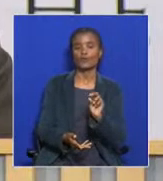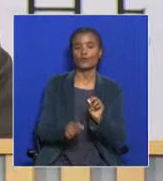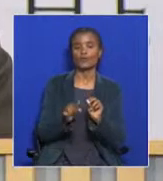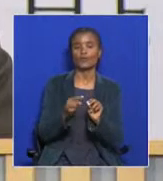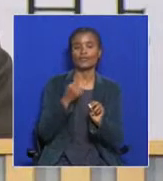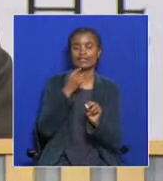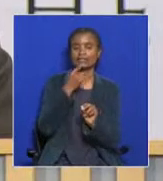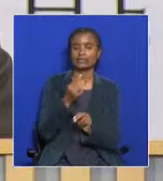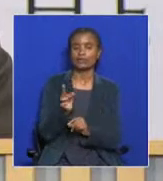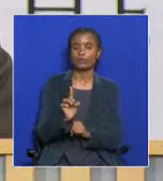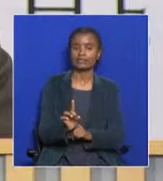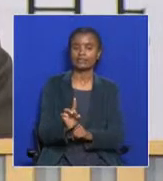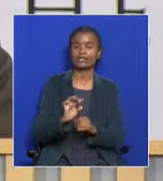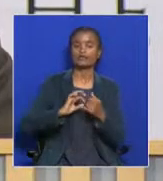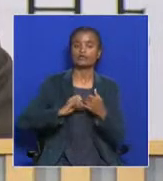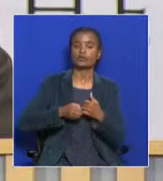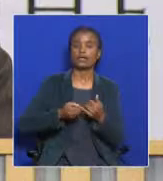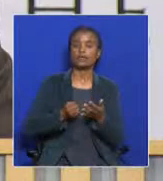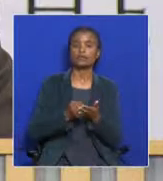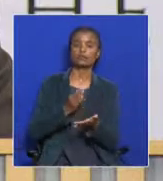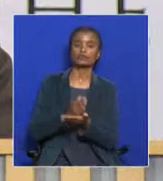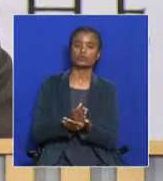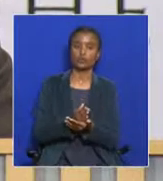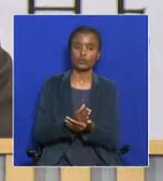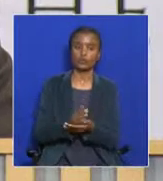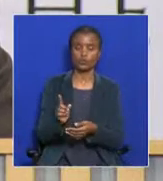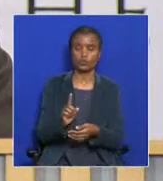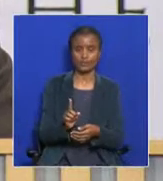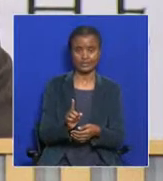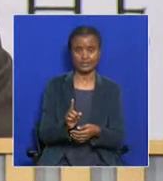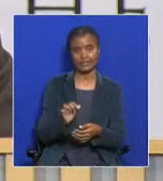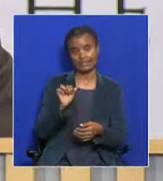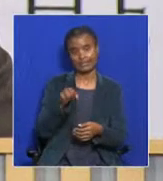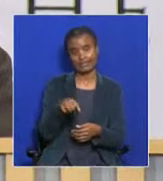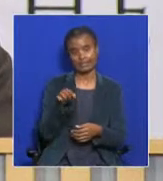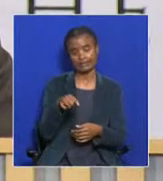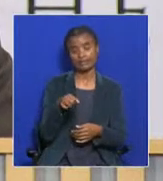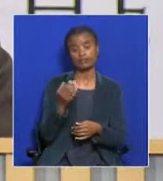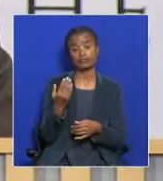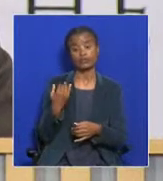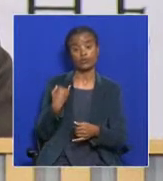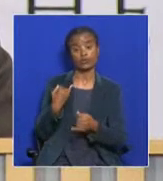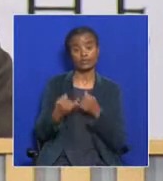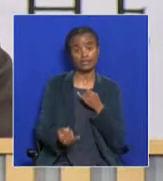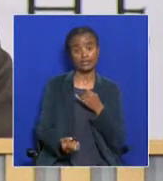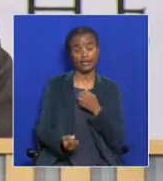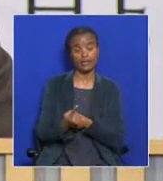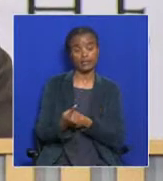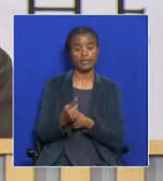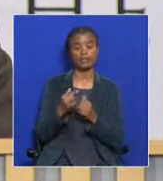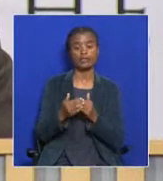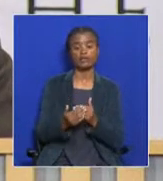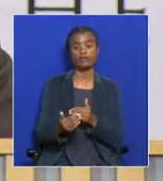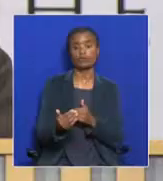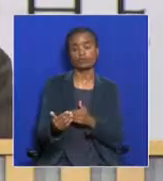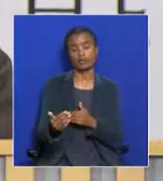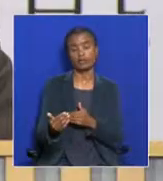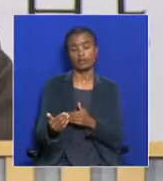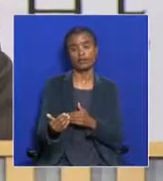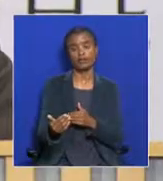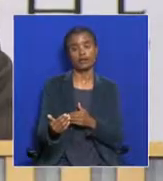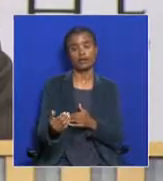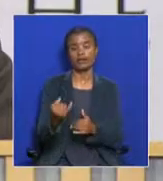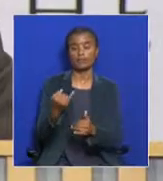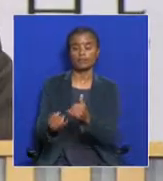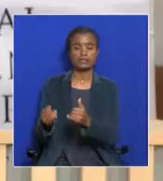make sure that despite our errors initially, that going forward there was no other hiccups. Hence my calls to